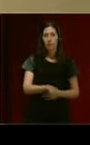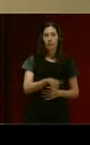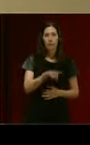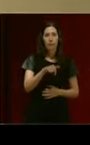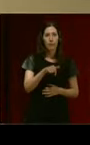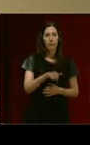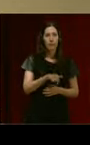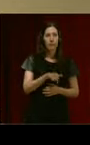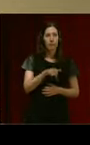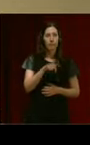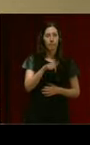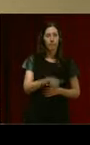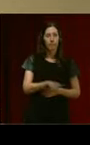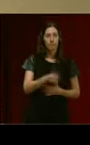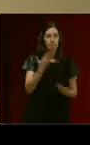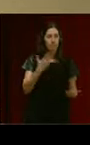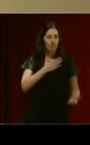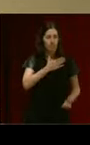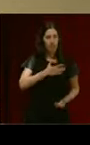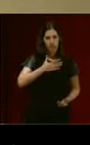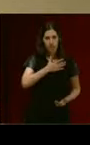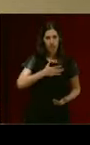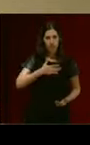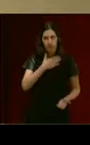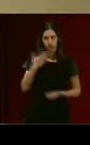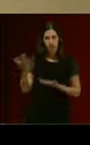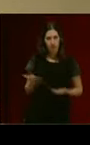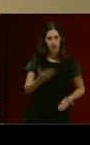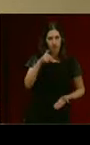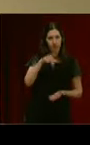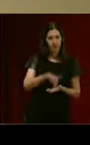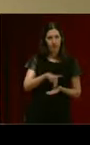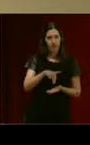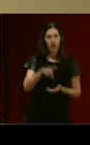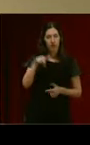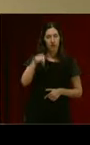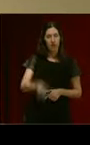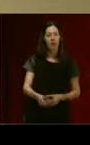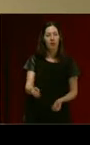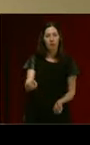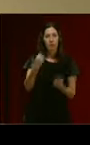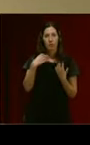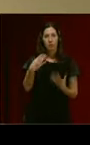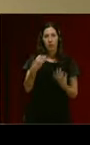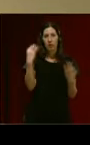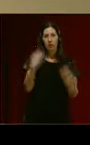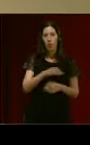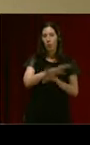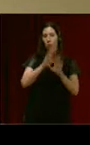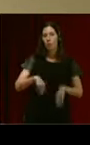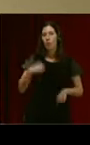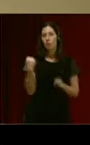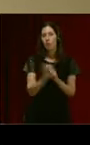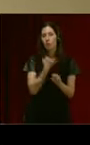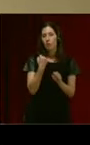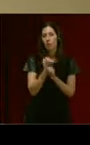magazines, and he's the owner of numerous patents. Today we are so pleased